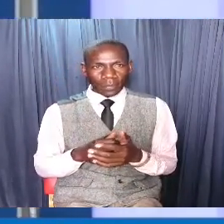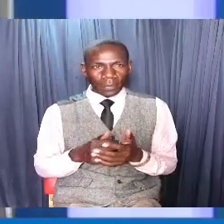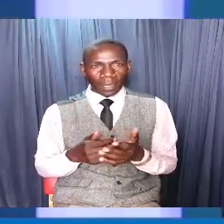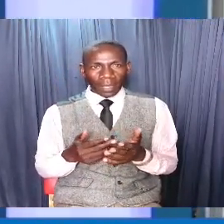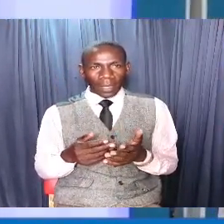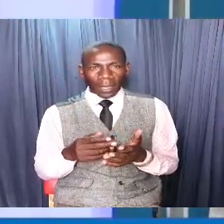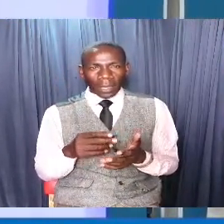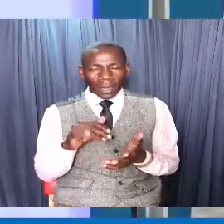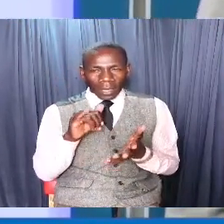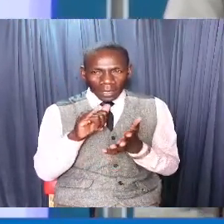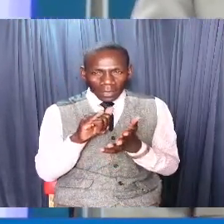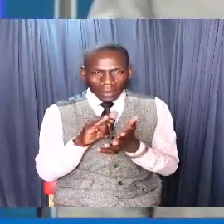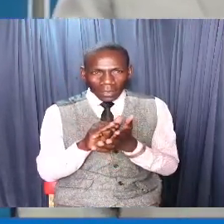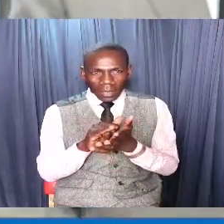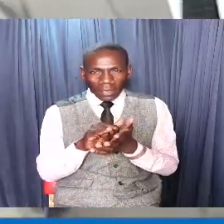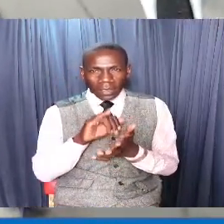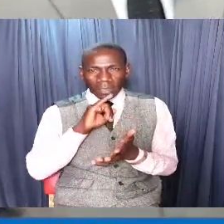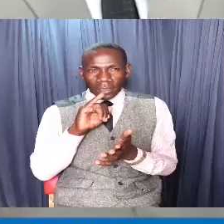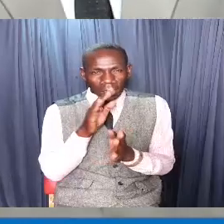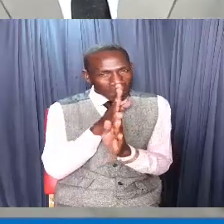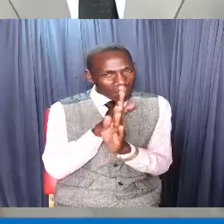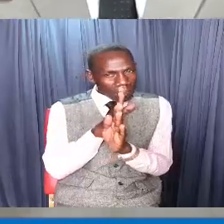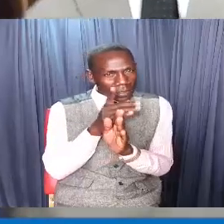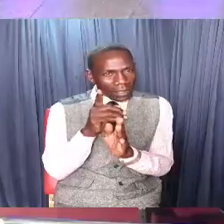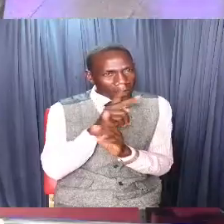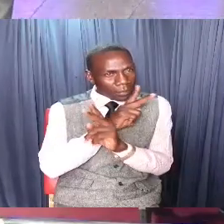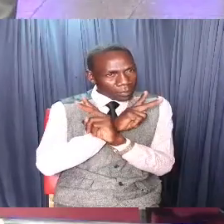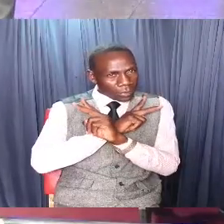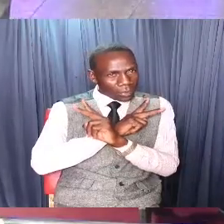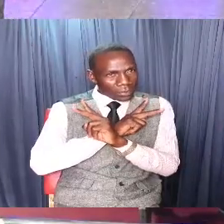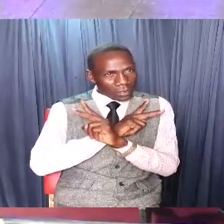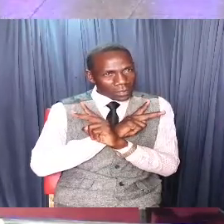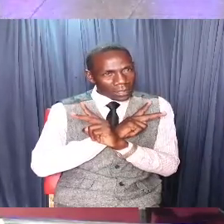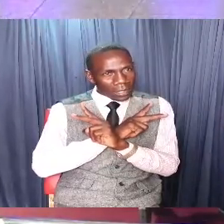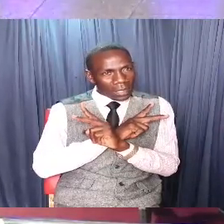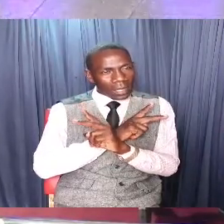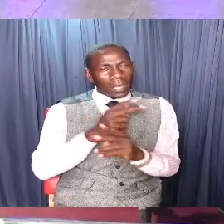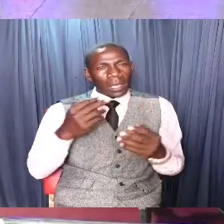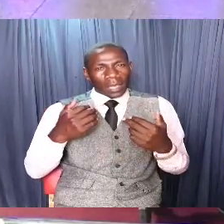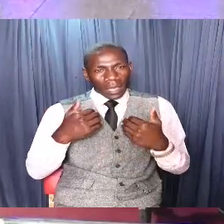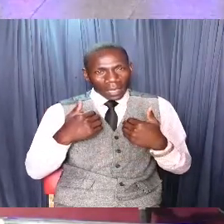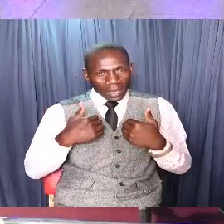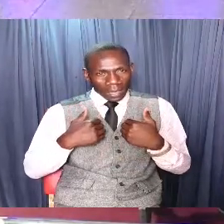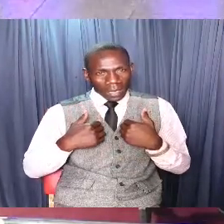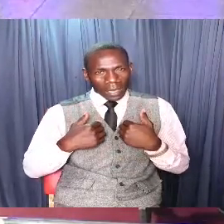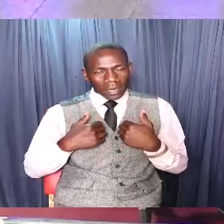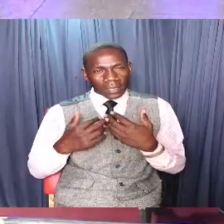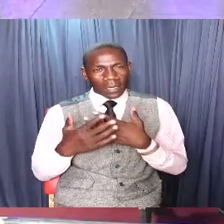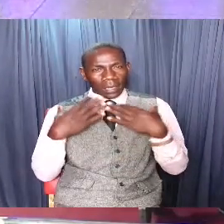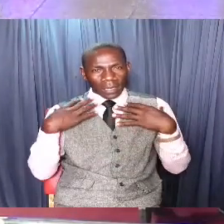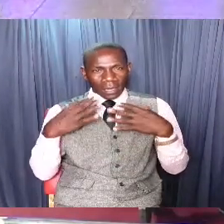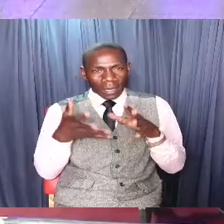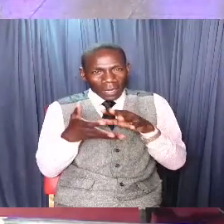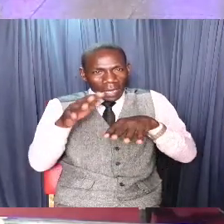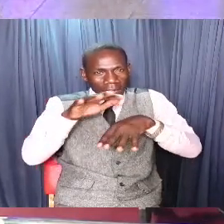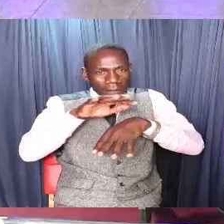yaonekana yule ambaye amejikinga muno yule. The one who was protected himself so much. Anavazi la kujikinga kuliko askari wote yaonekana. He has covered himself more